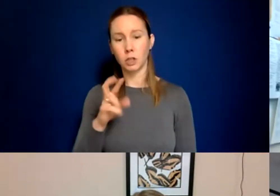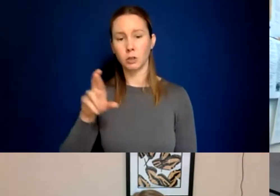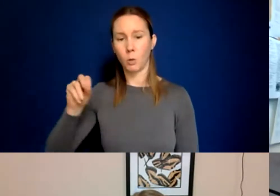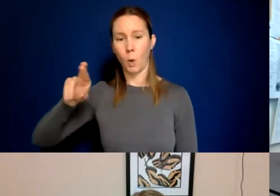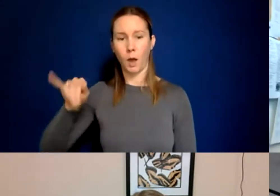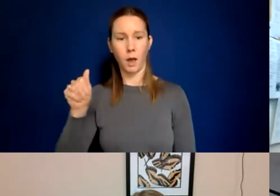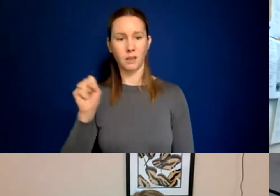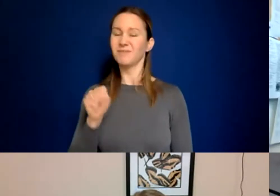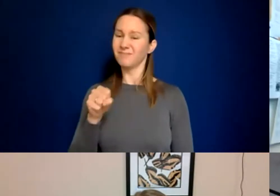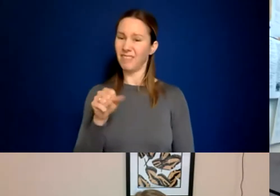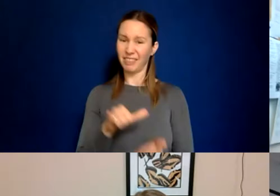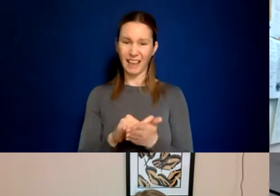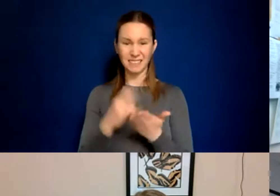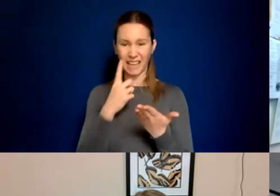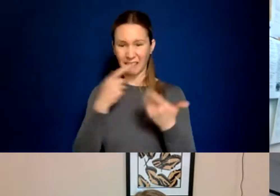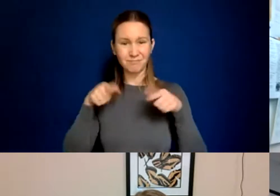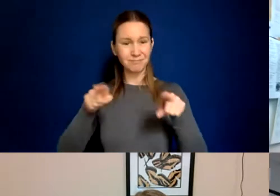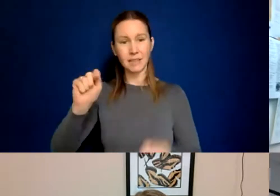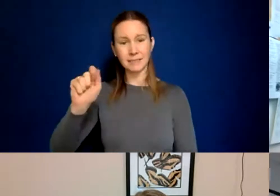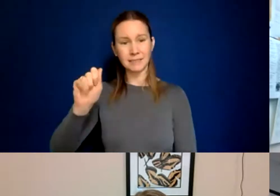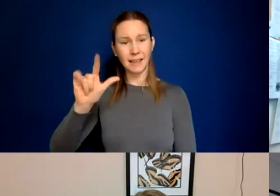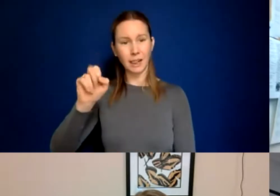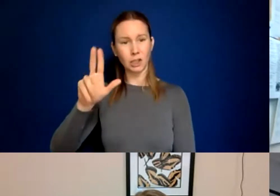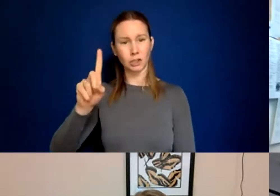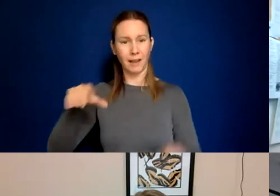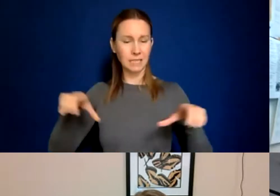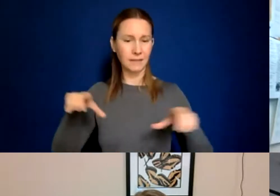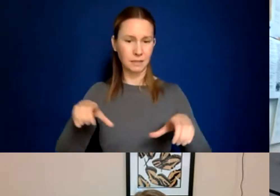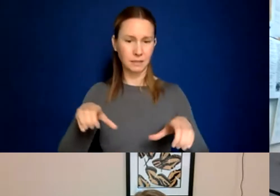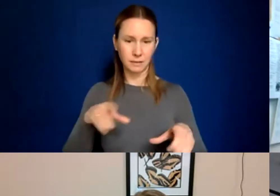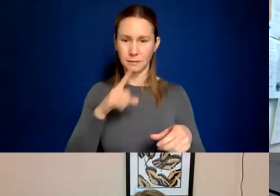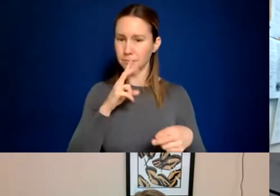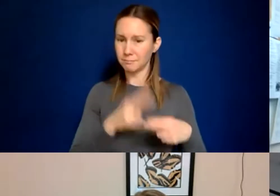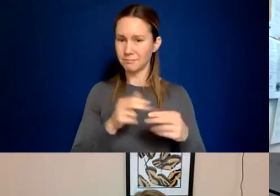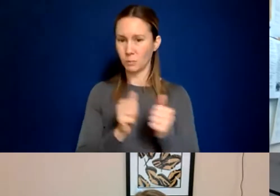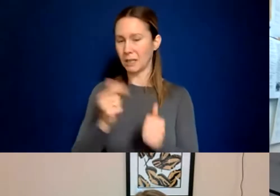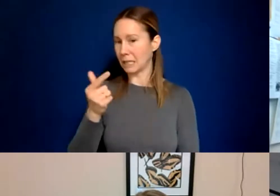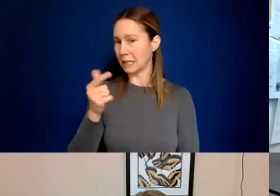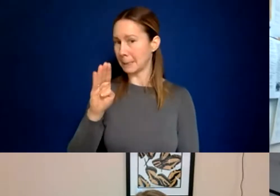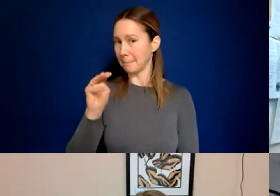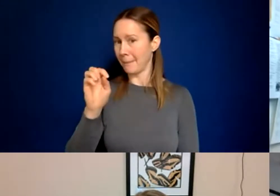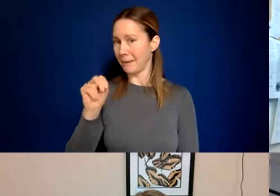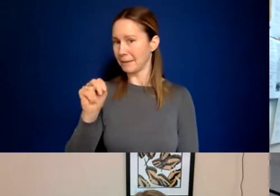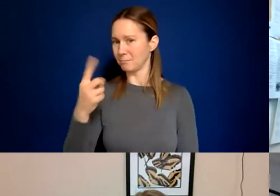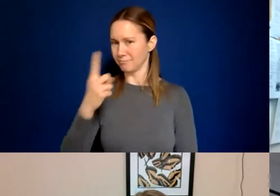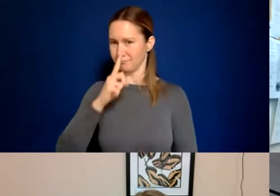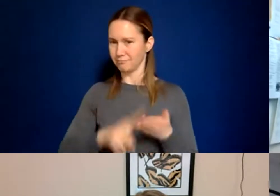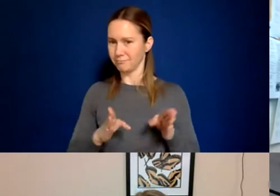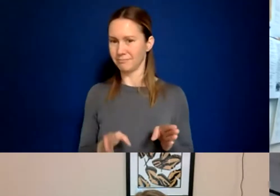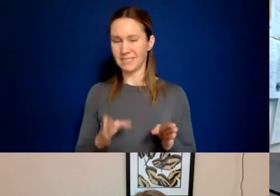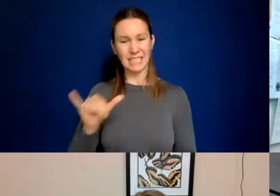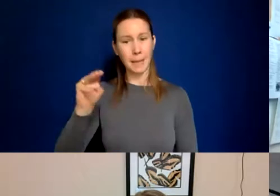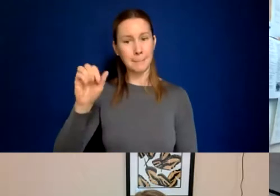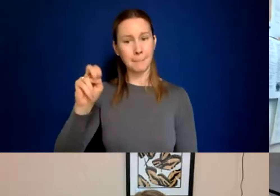of tailored activities brought up by Laura Gitlin. And this is what Amanda described